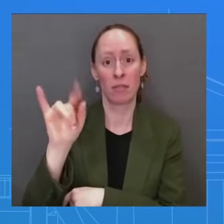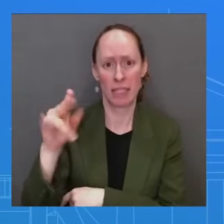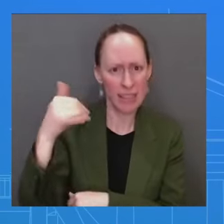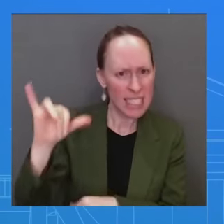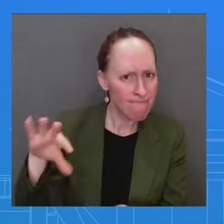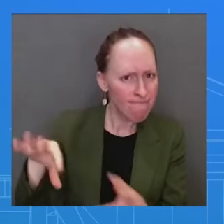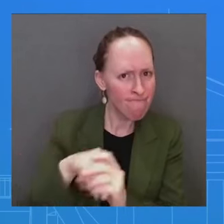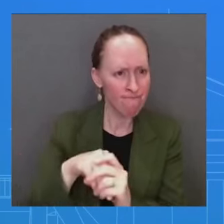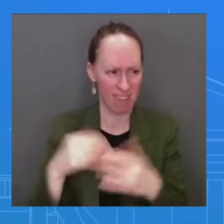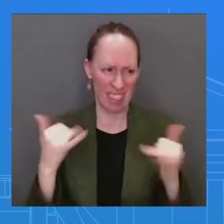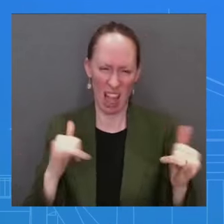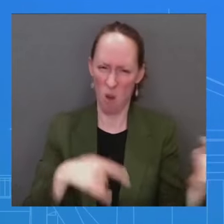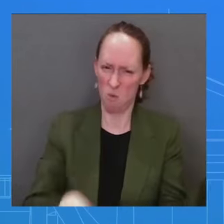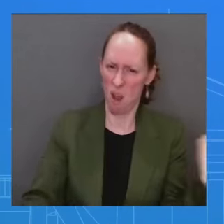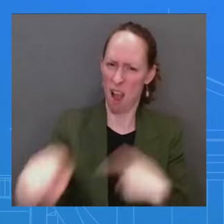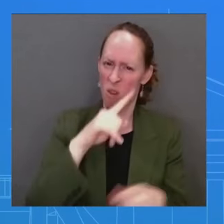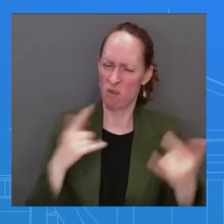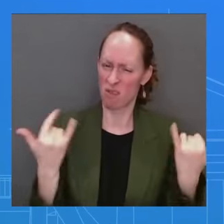current week.